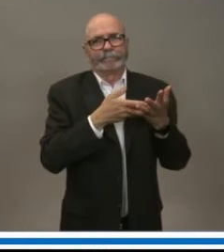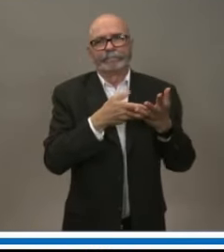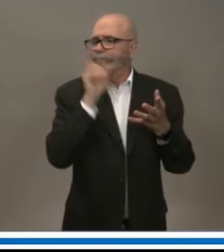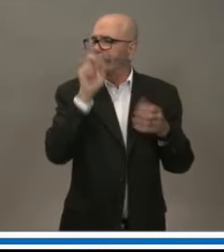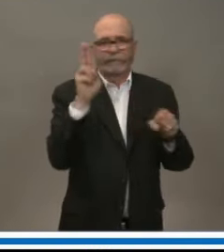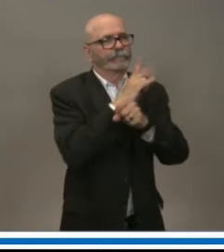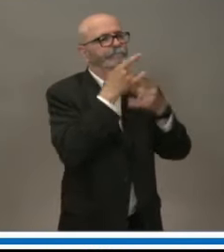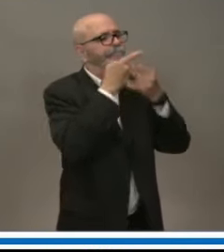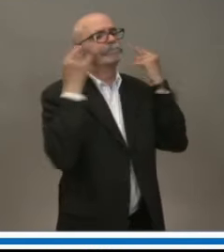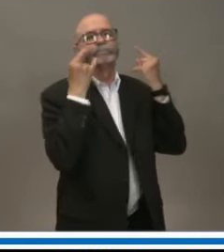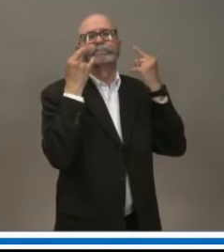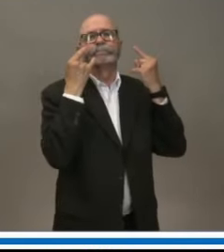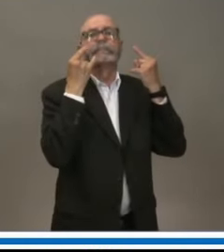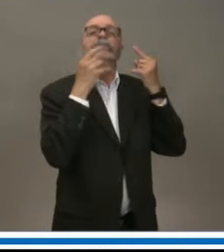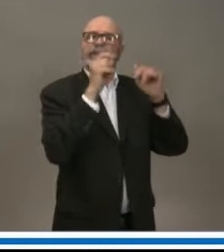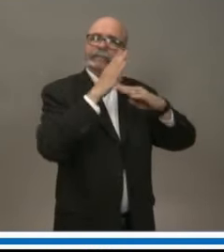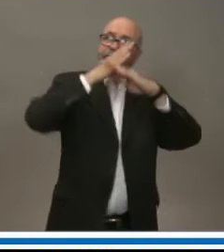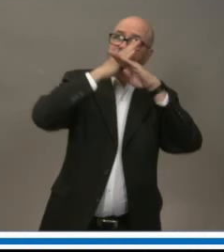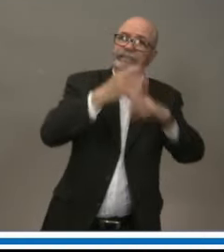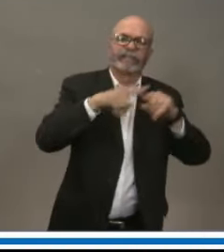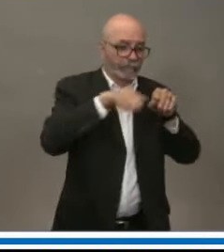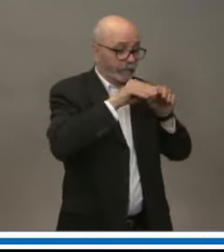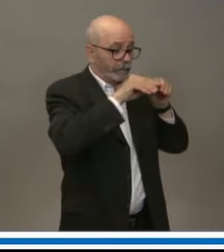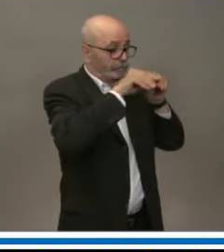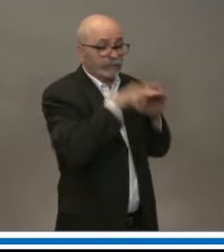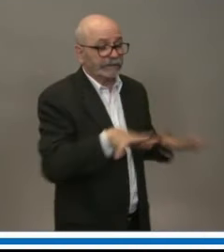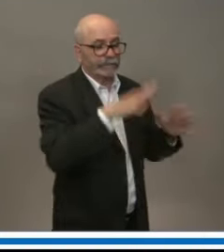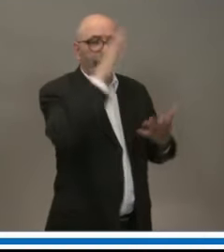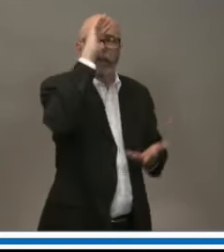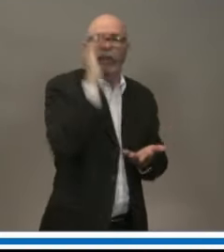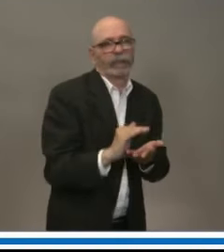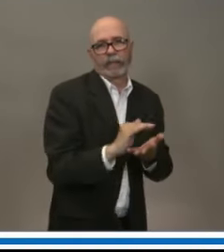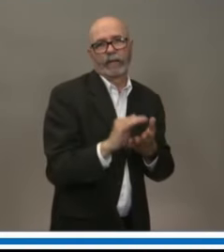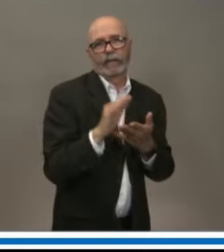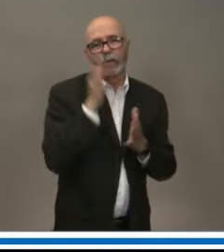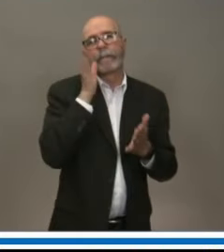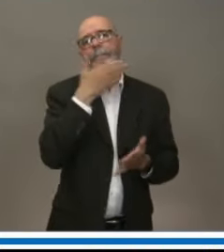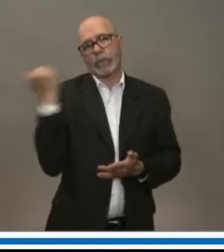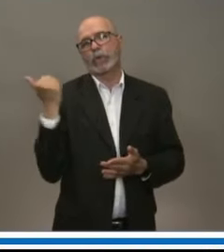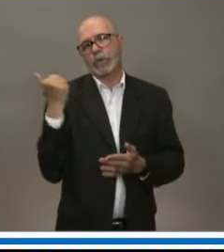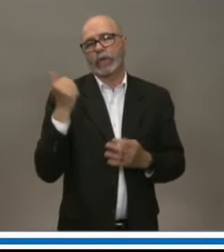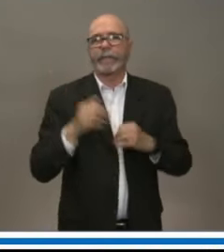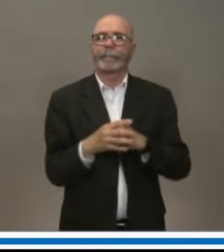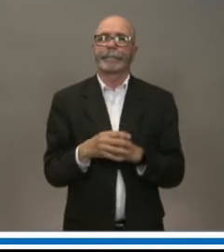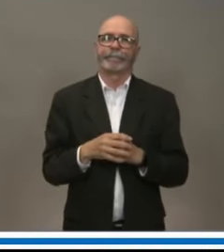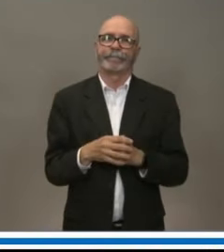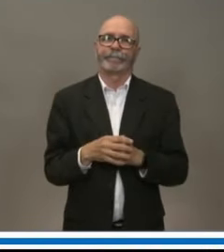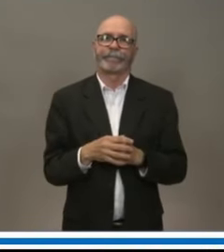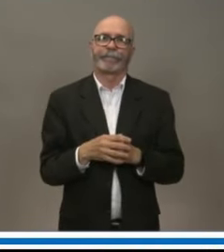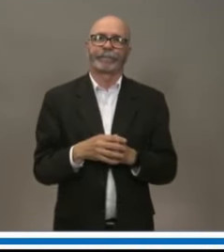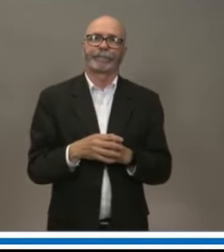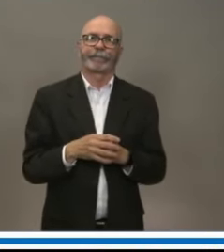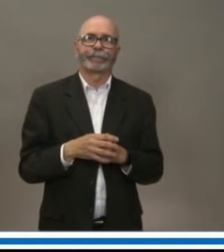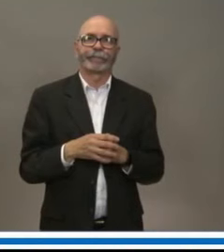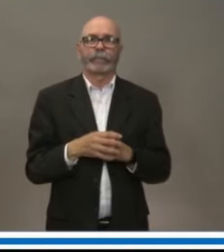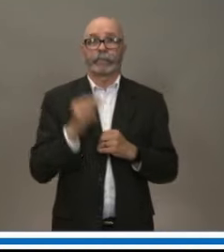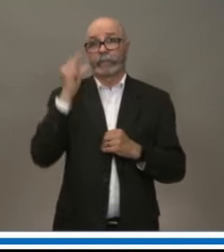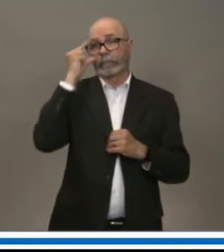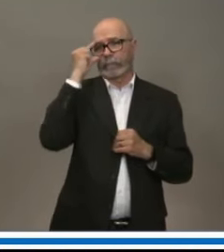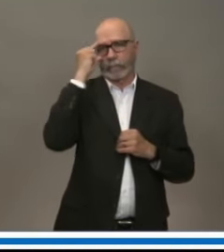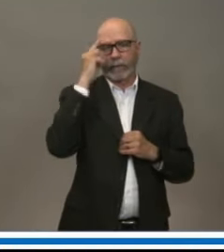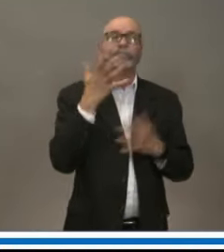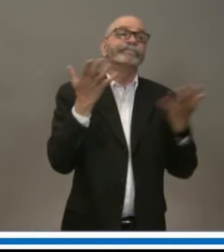them transmitting the virus to their coworkers or to residents. So that it remains an area of concern. It remains